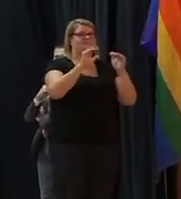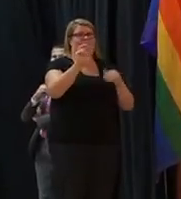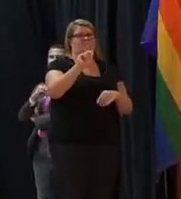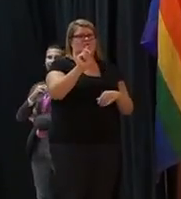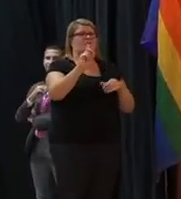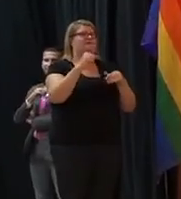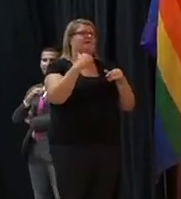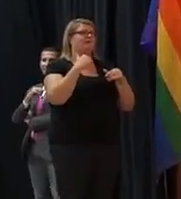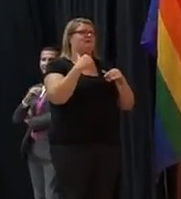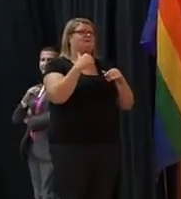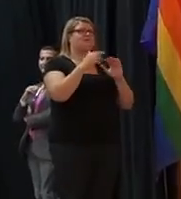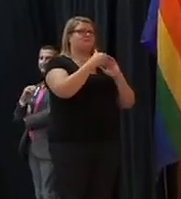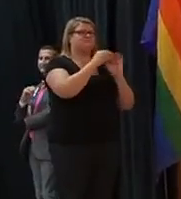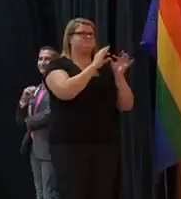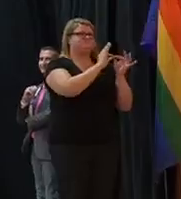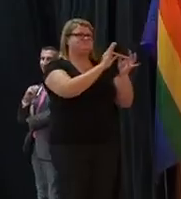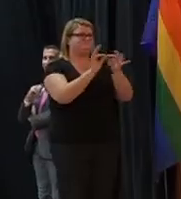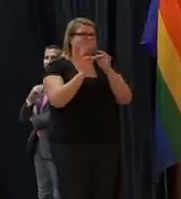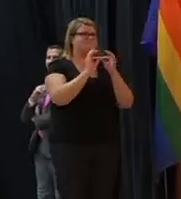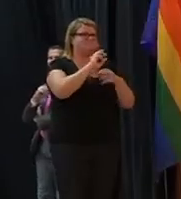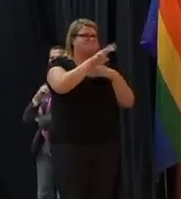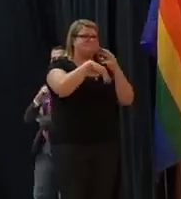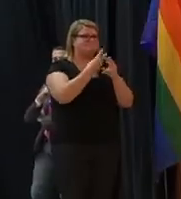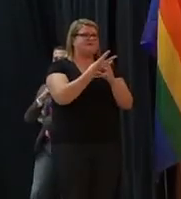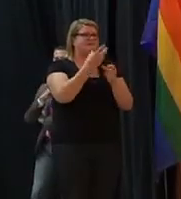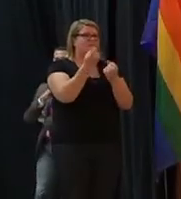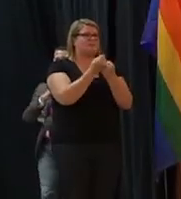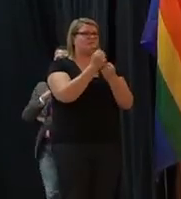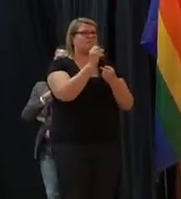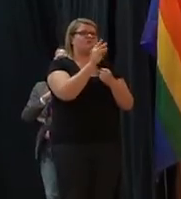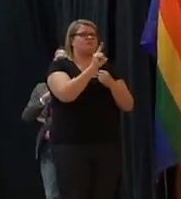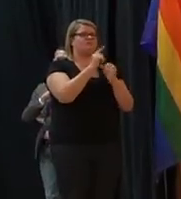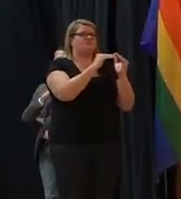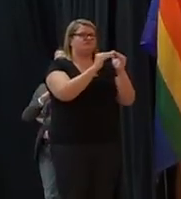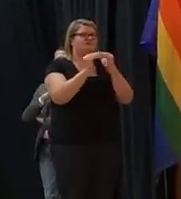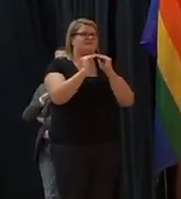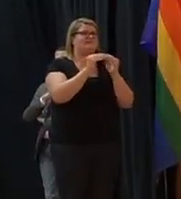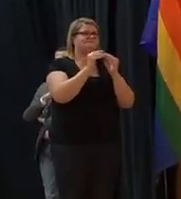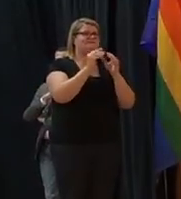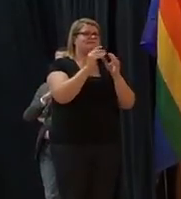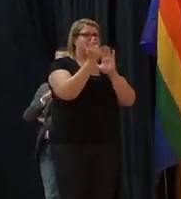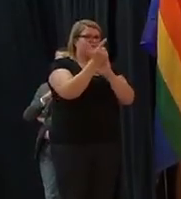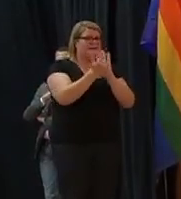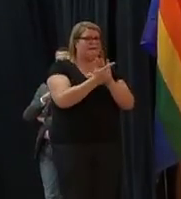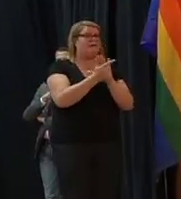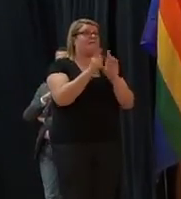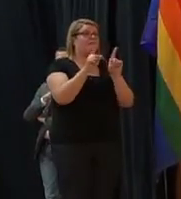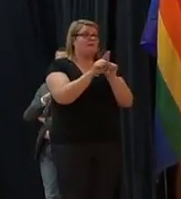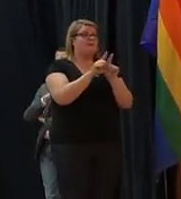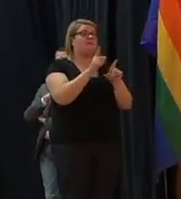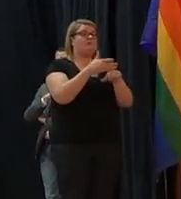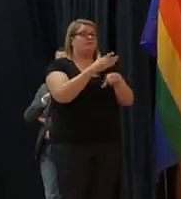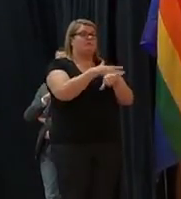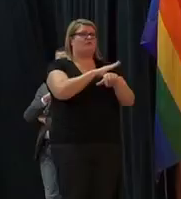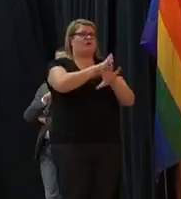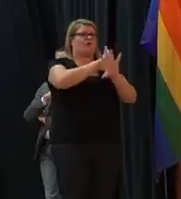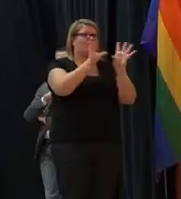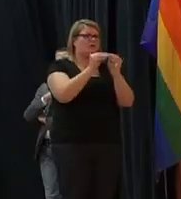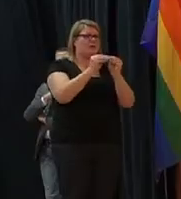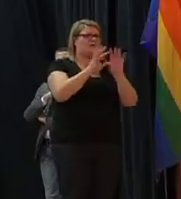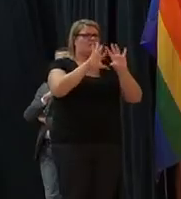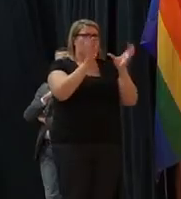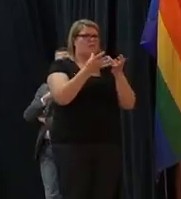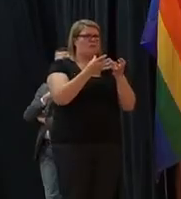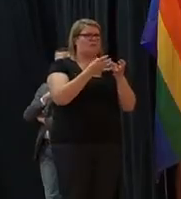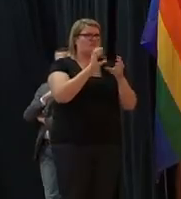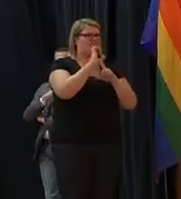prosperity, to support social justice initiatives, as well as to improve our overall global environment. As